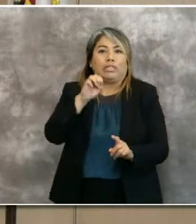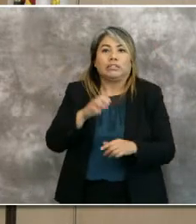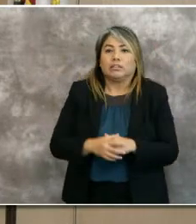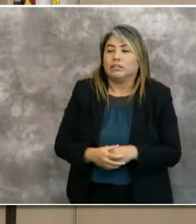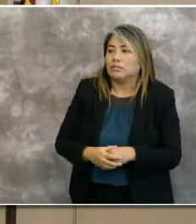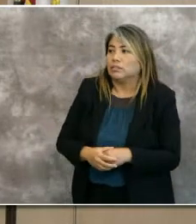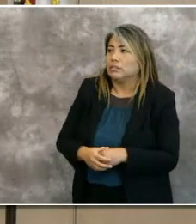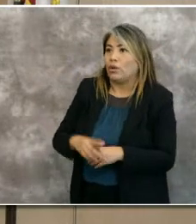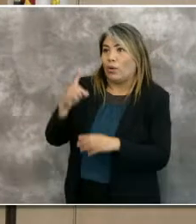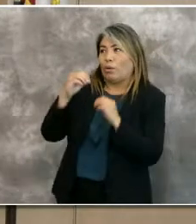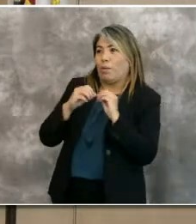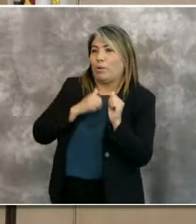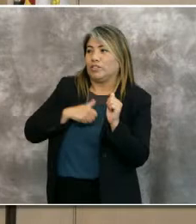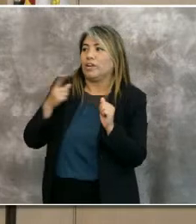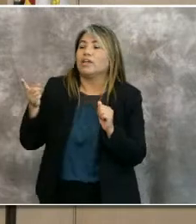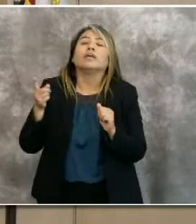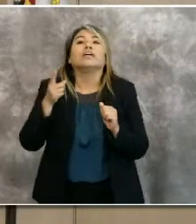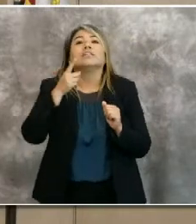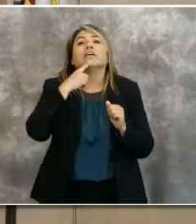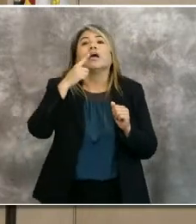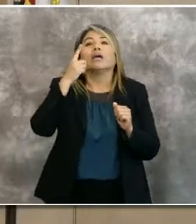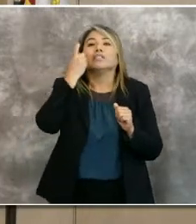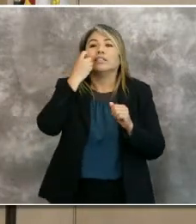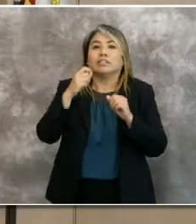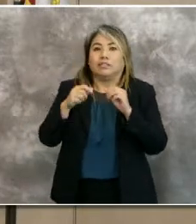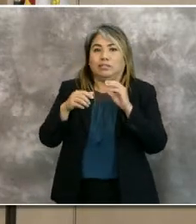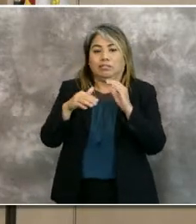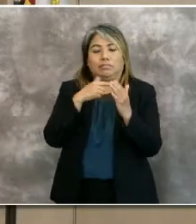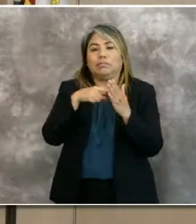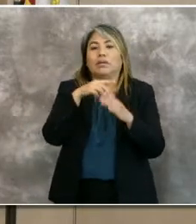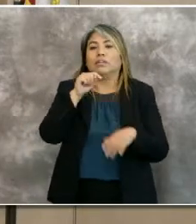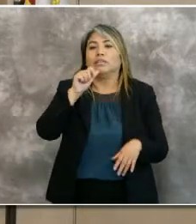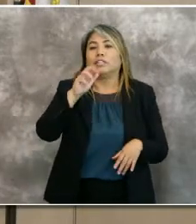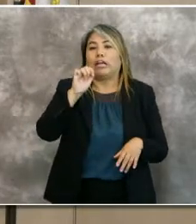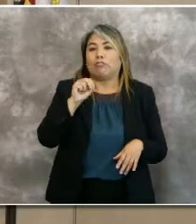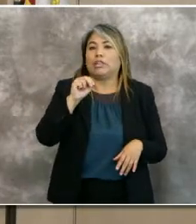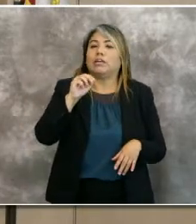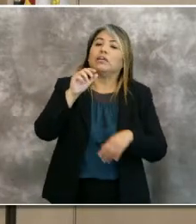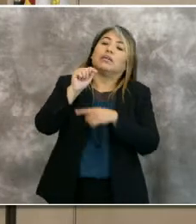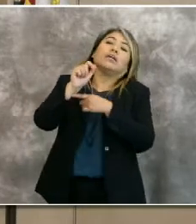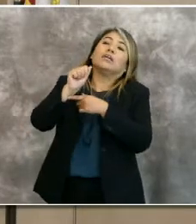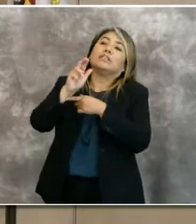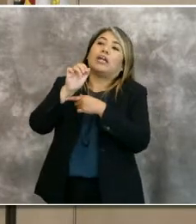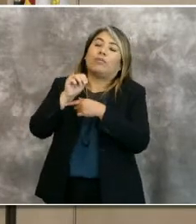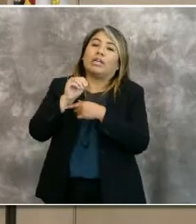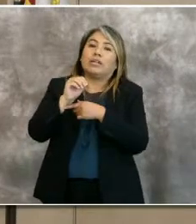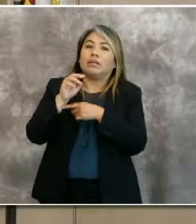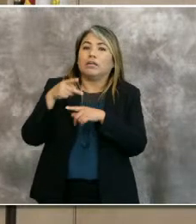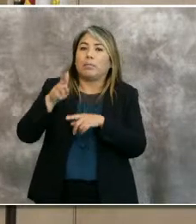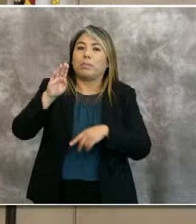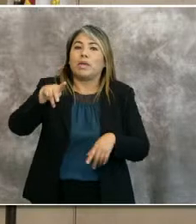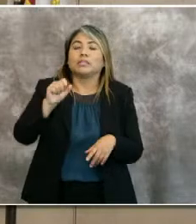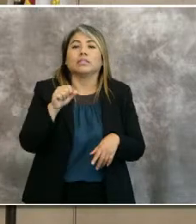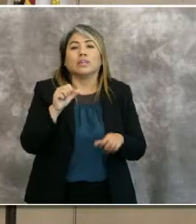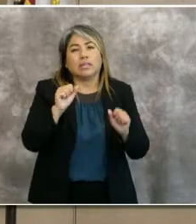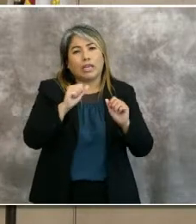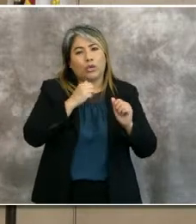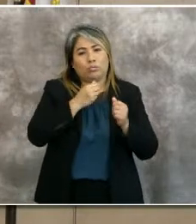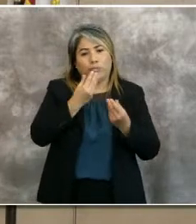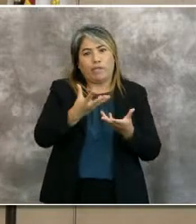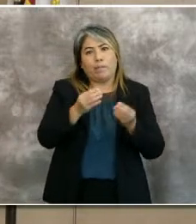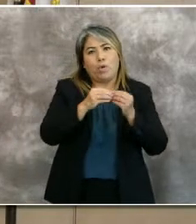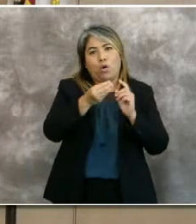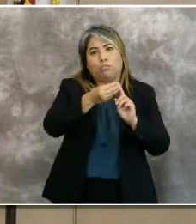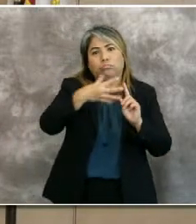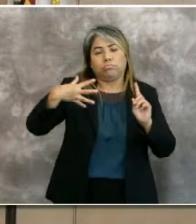one more. This one just came in from Taryn Mento with KPBS. Can you provide more explanation